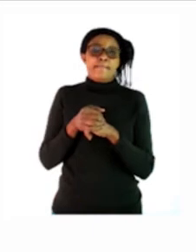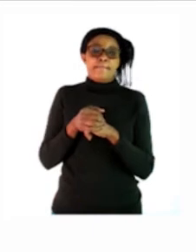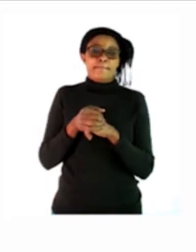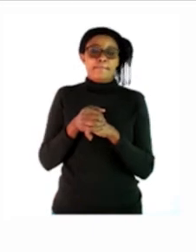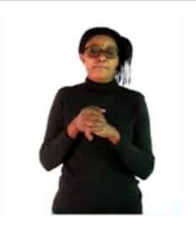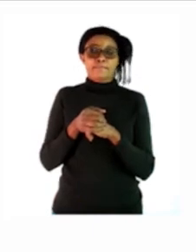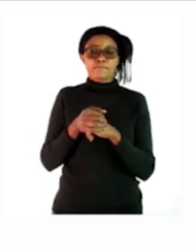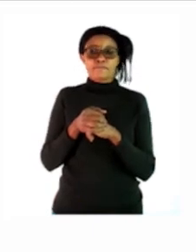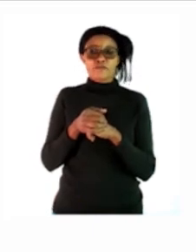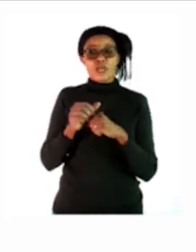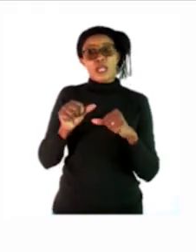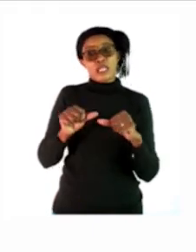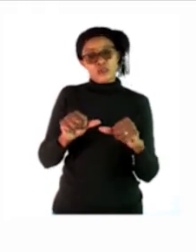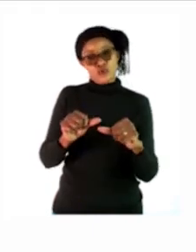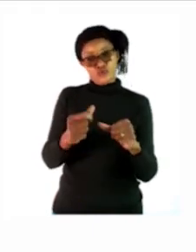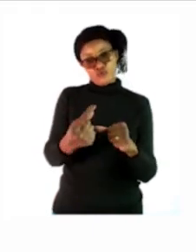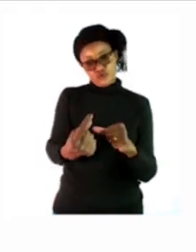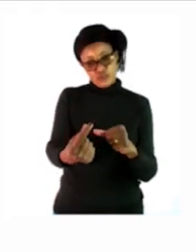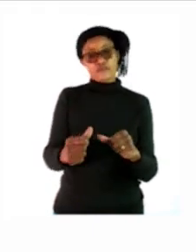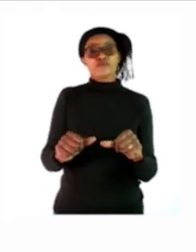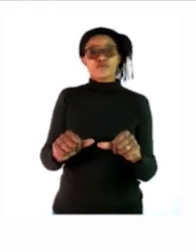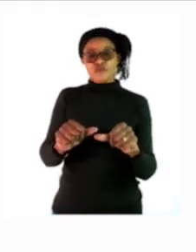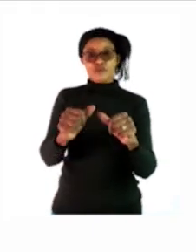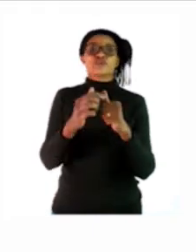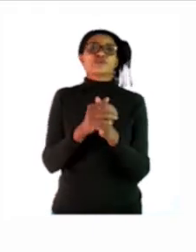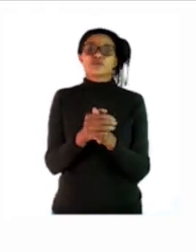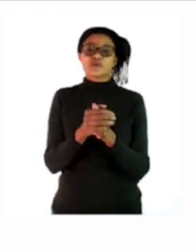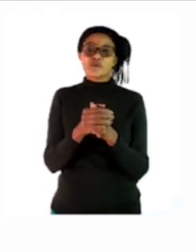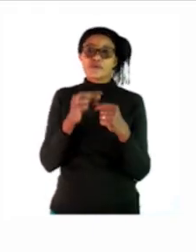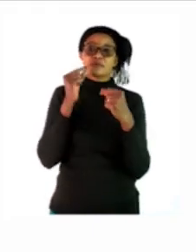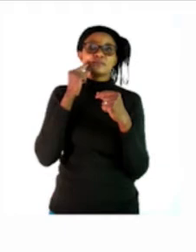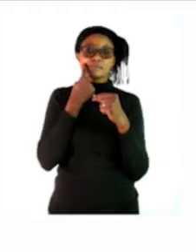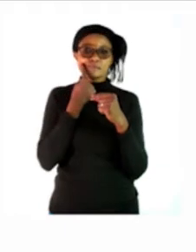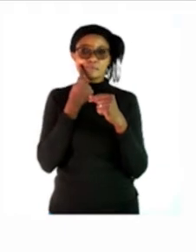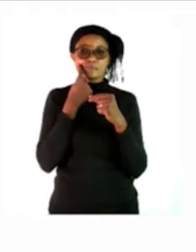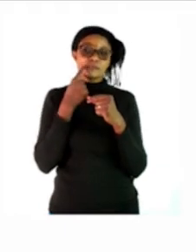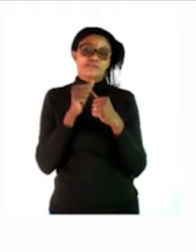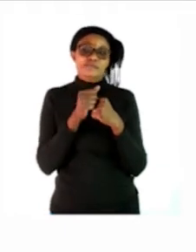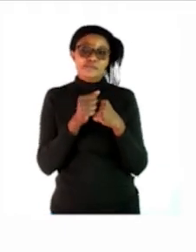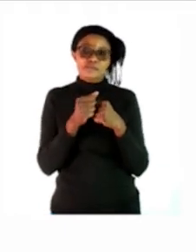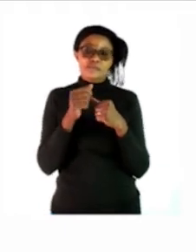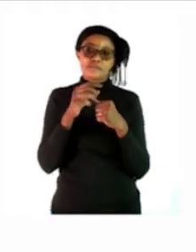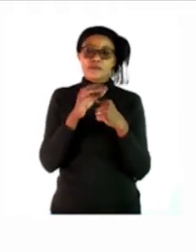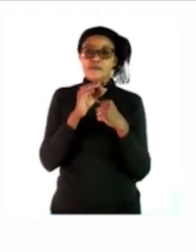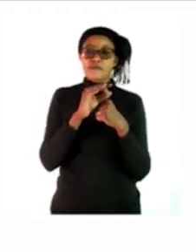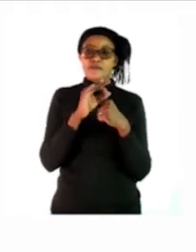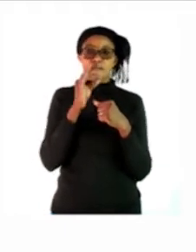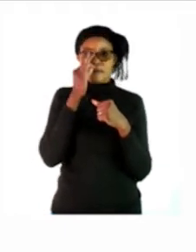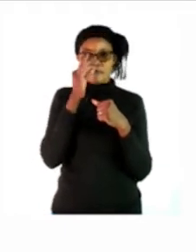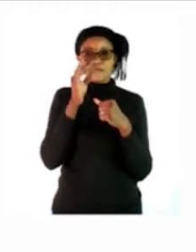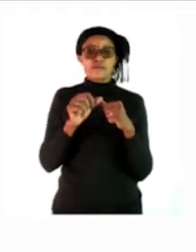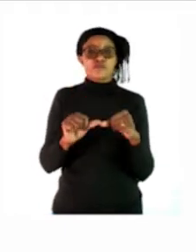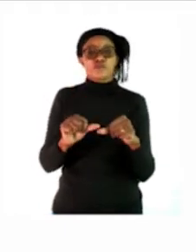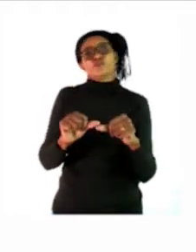you must continue with the bulbs and the candy cane and the flower there underneath. You